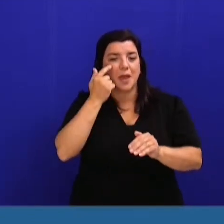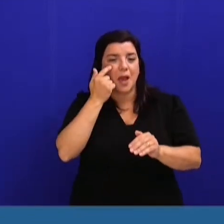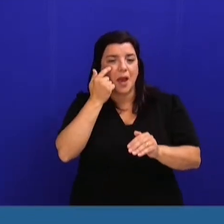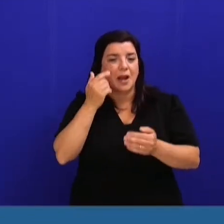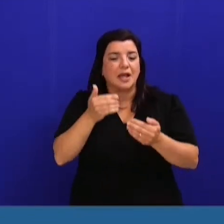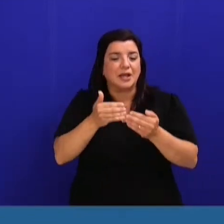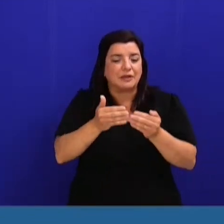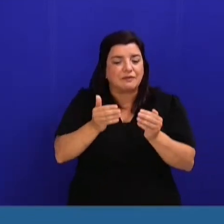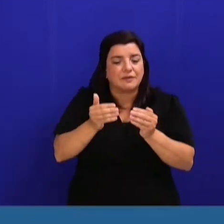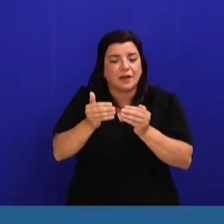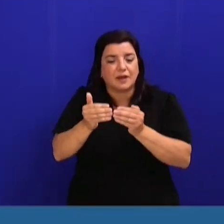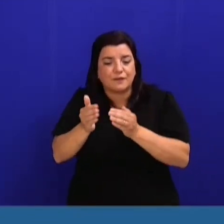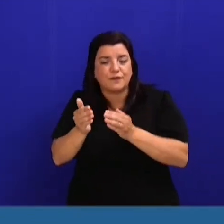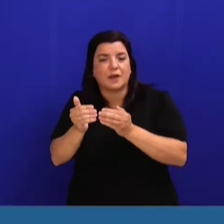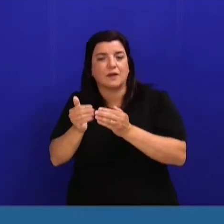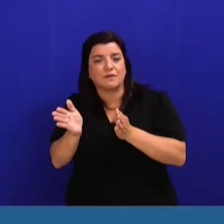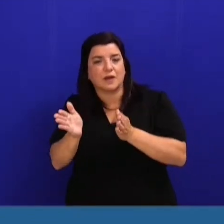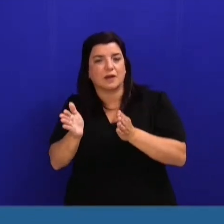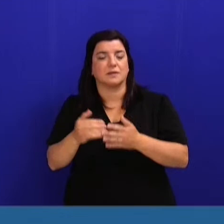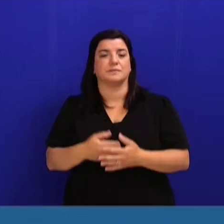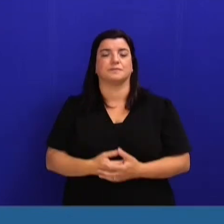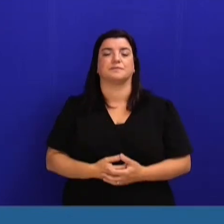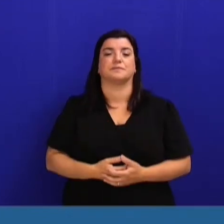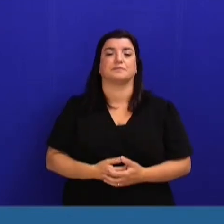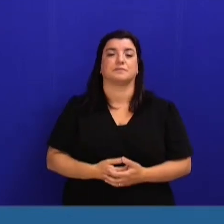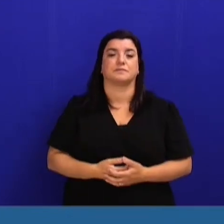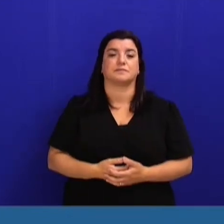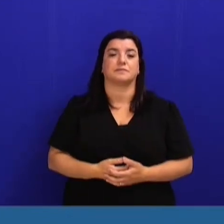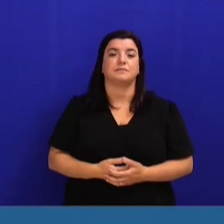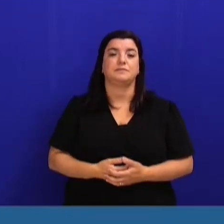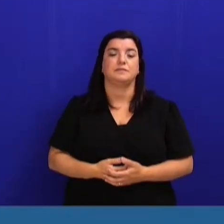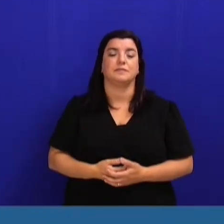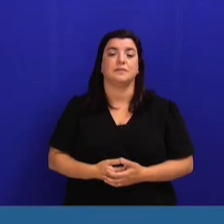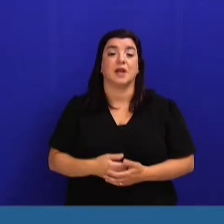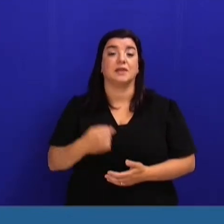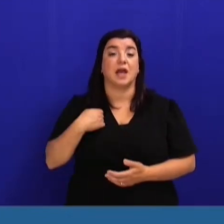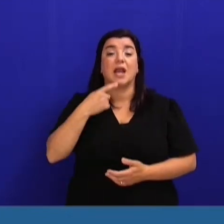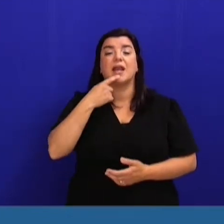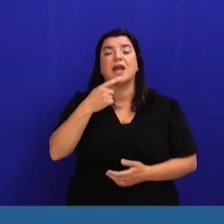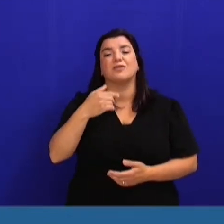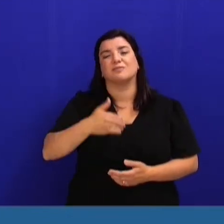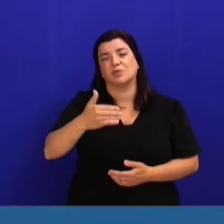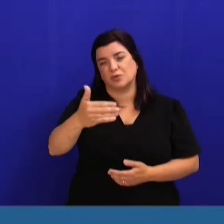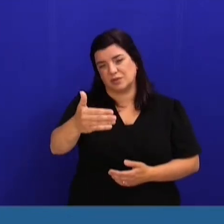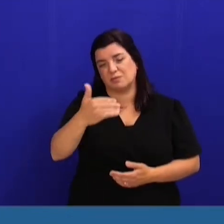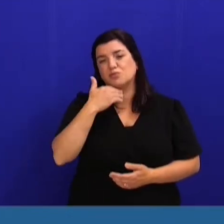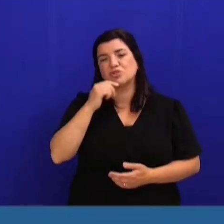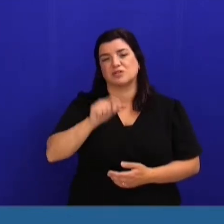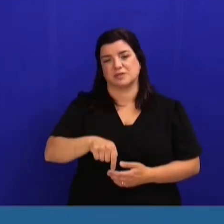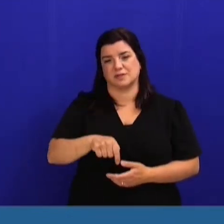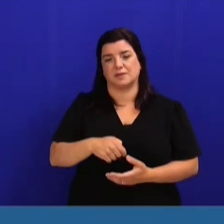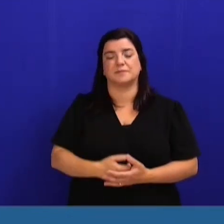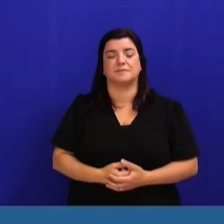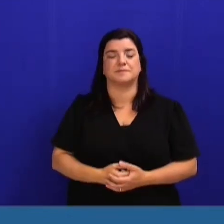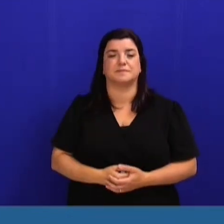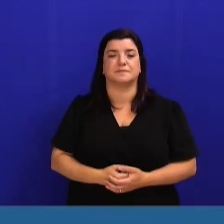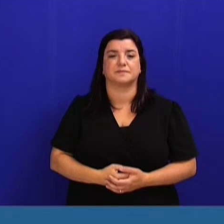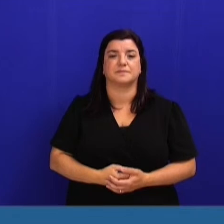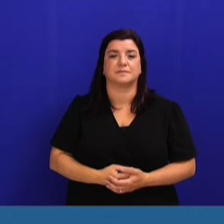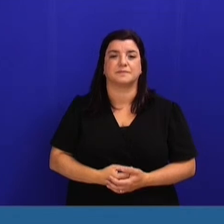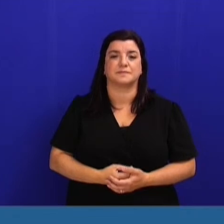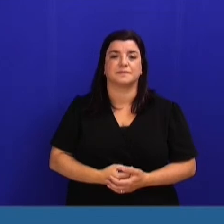anke għal dawn l-attivitajiet. Però dan ikunu qegħdin inħabbruhom ukoll fil-ġranet li ġejjin. Newsbook?